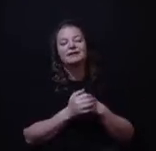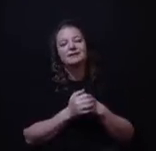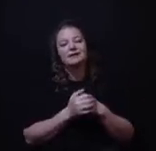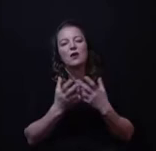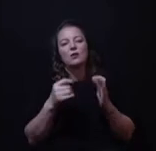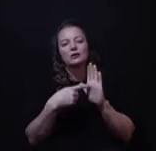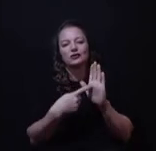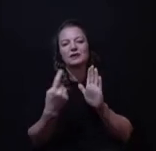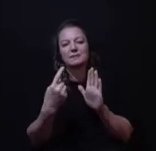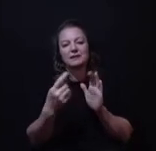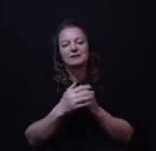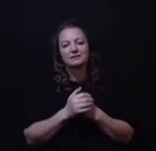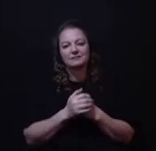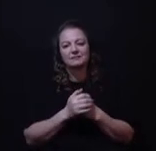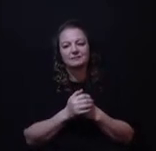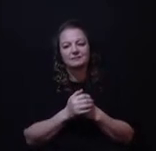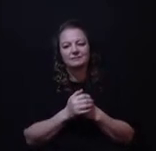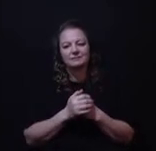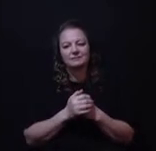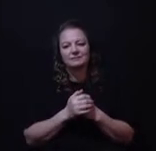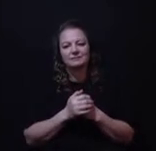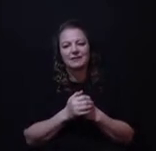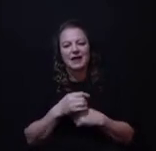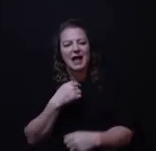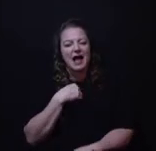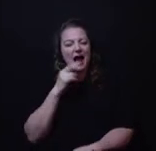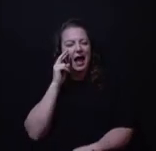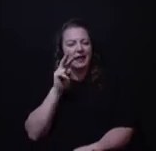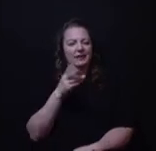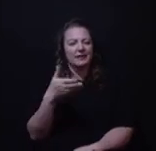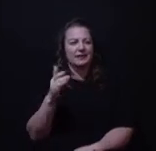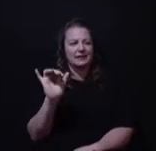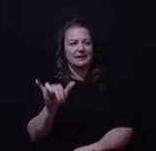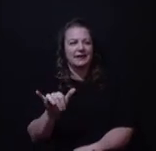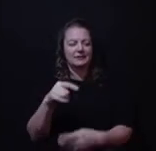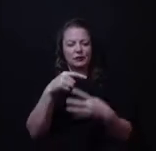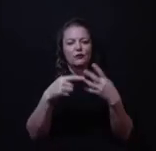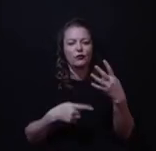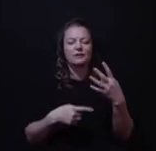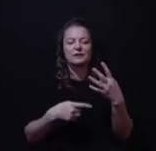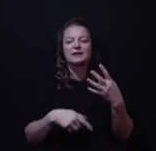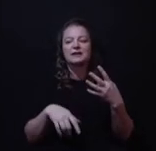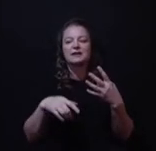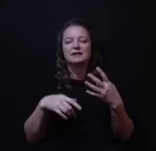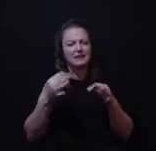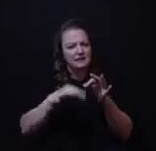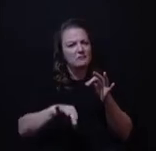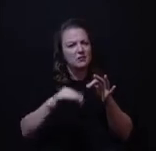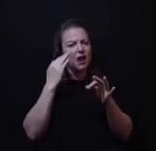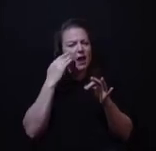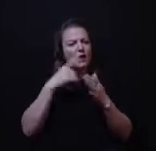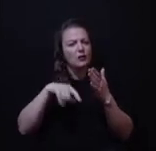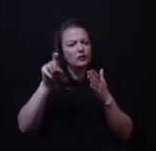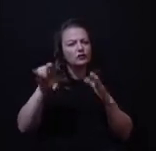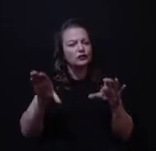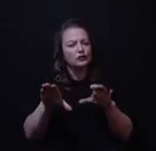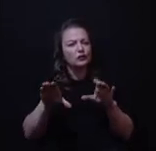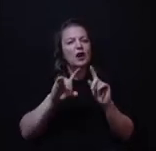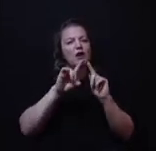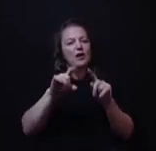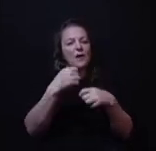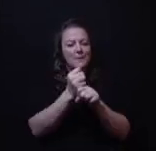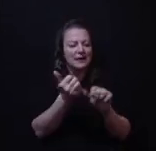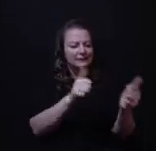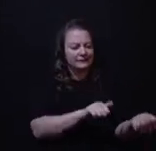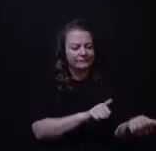something. I look at things like this and go, that's pretty simple. I know what I'm supposed to do. I'm supposed to go make disciples and baptize